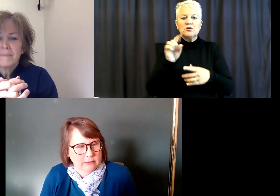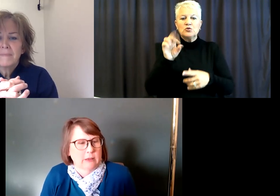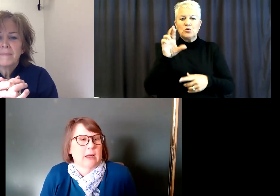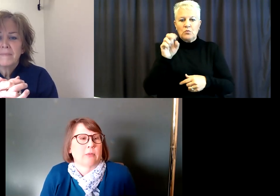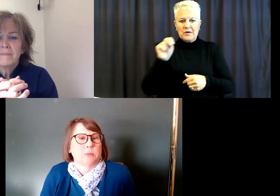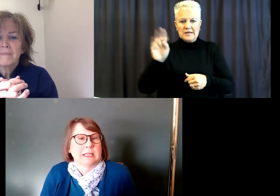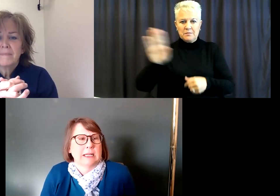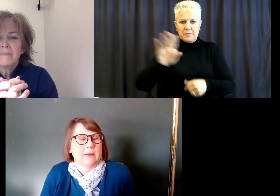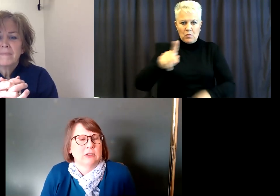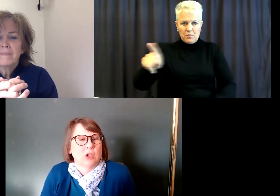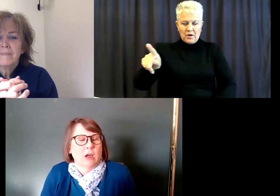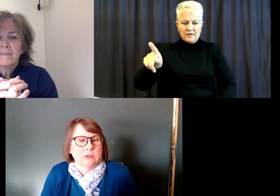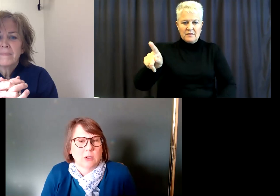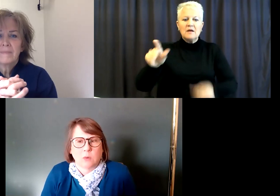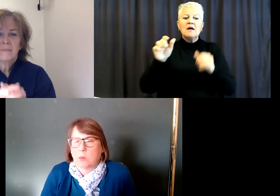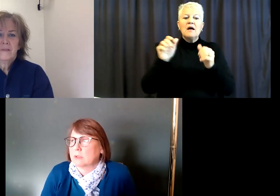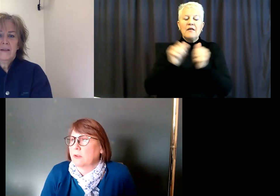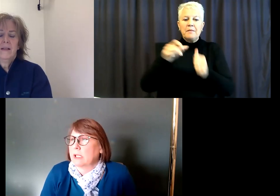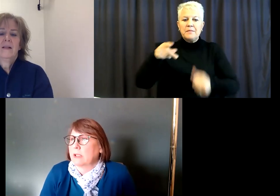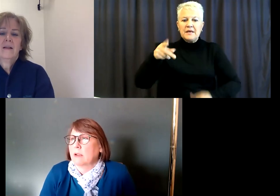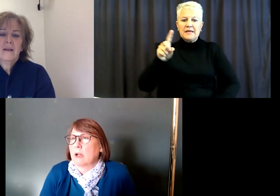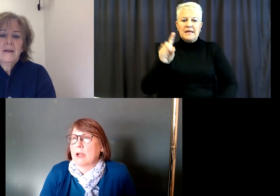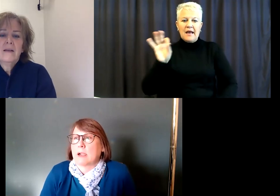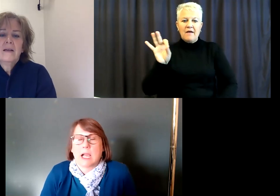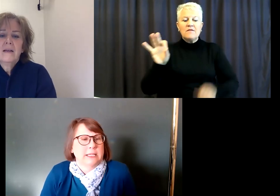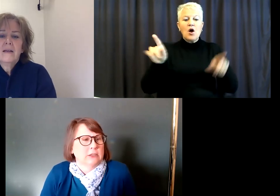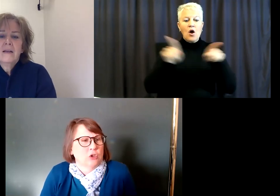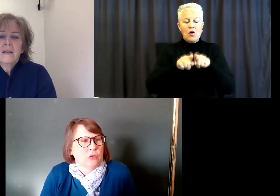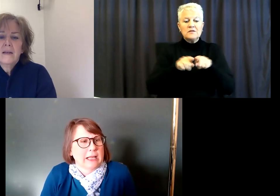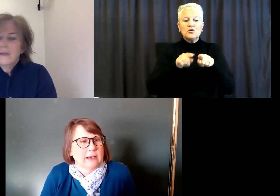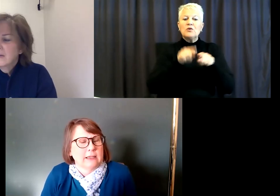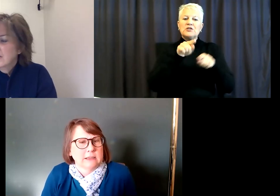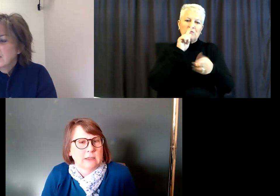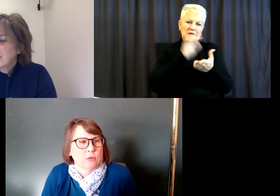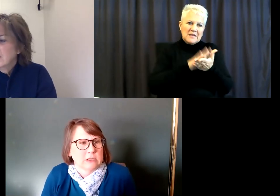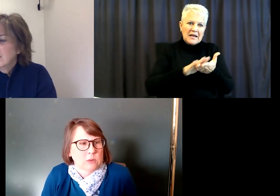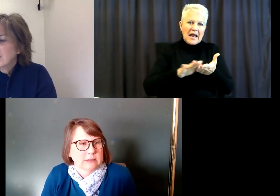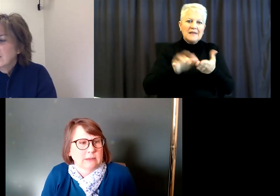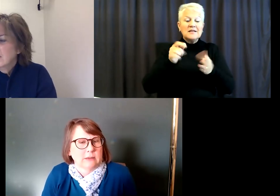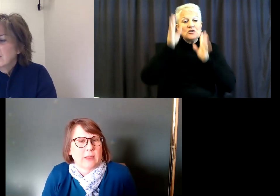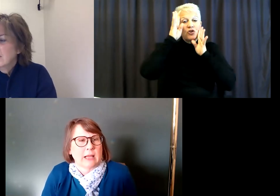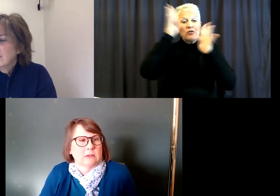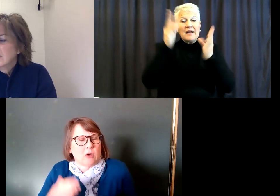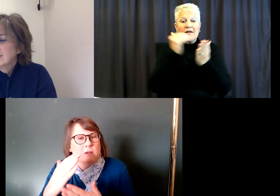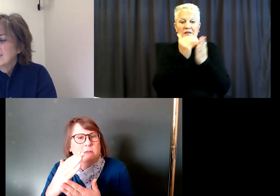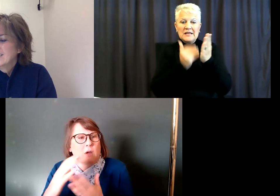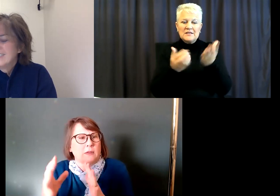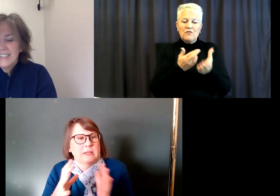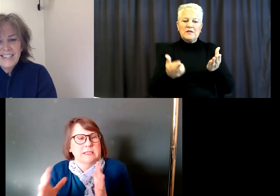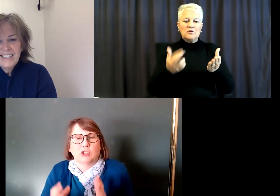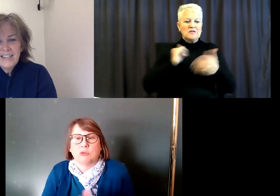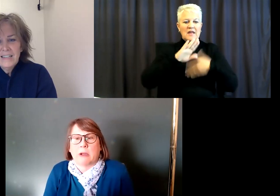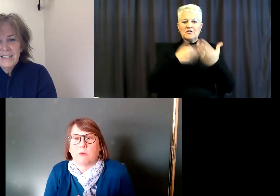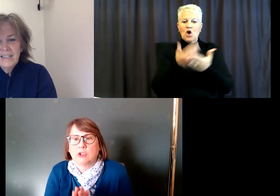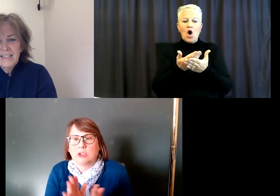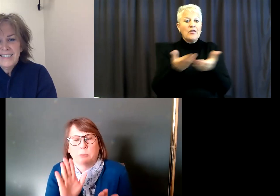PowerPoint for PDF. And she also was very kind, and she created a list of resources. So that is all the